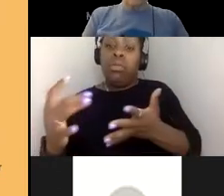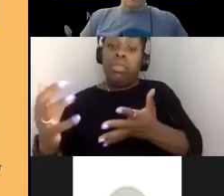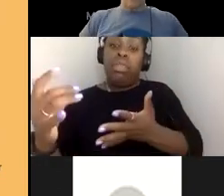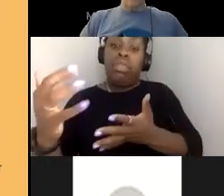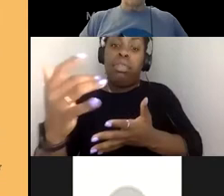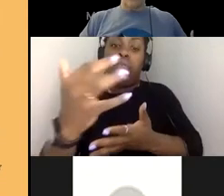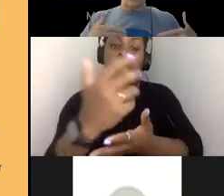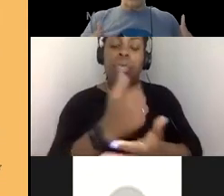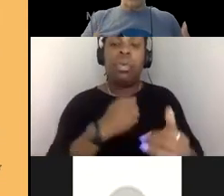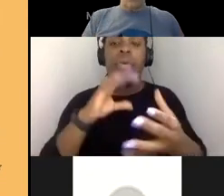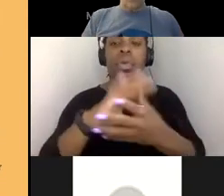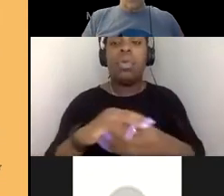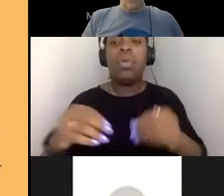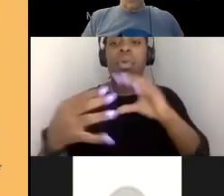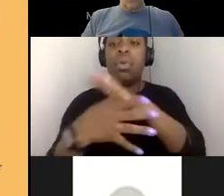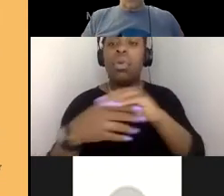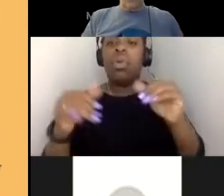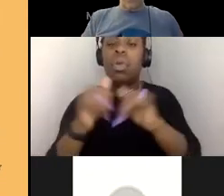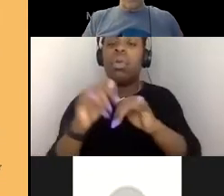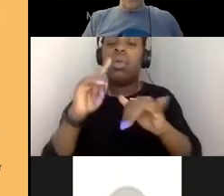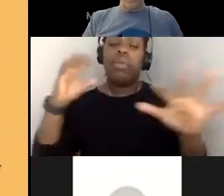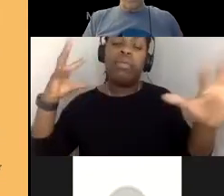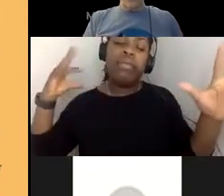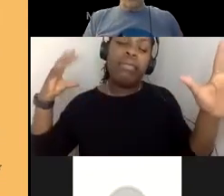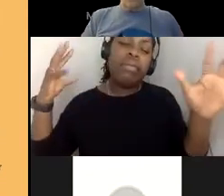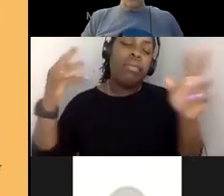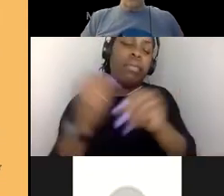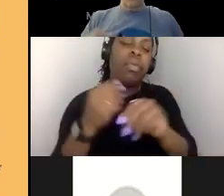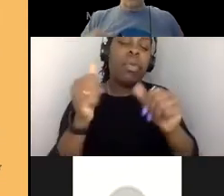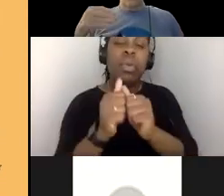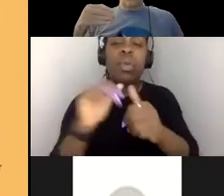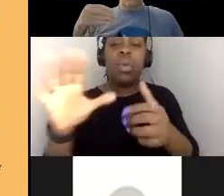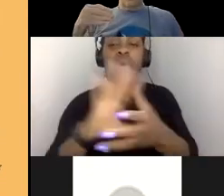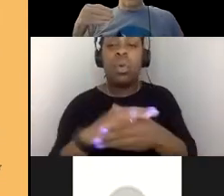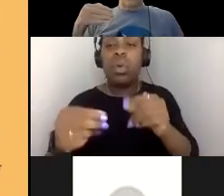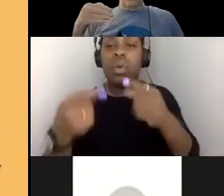the data that goes along with them. So